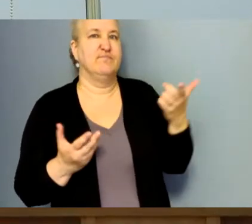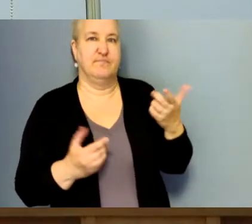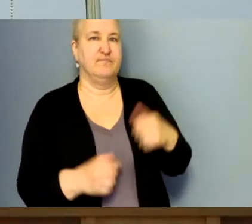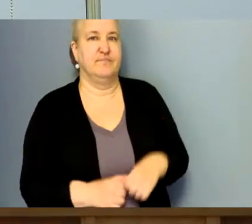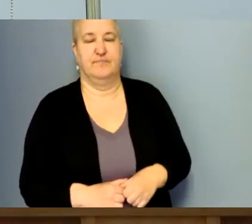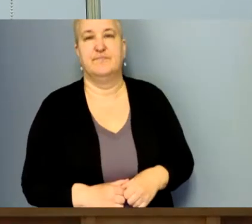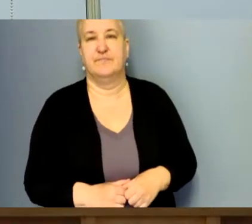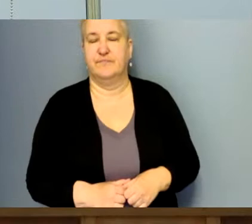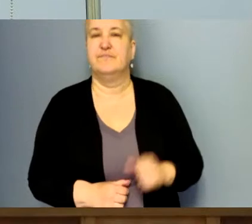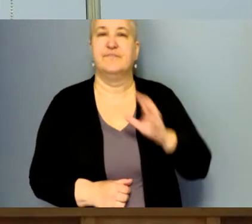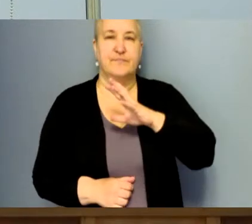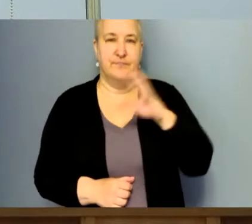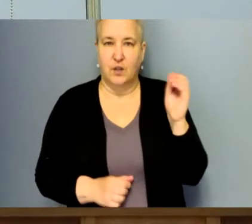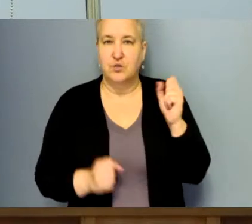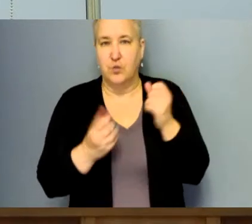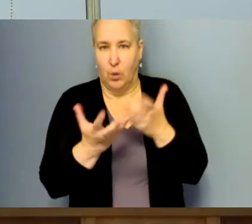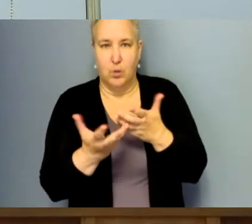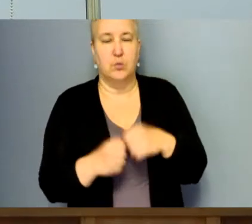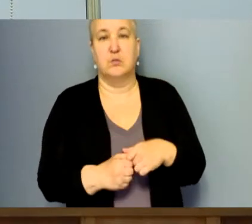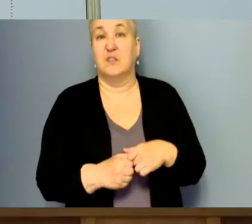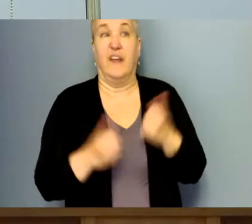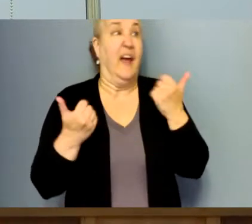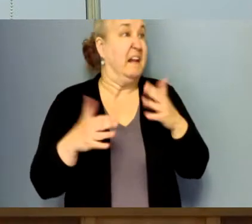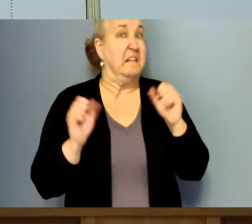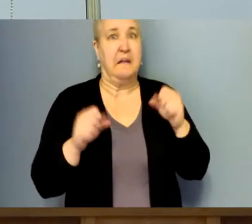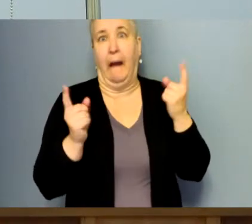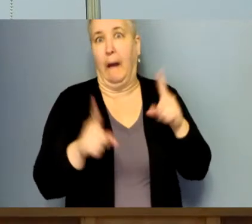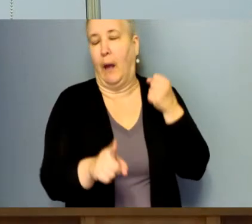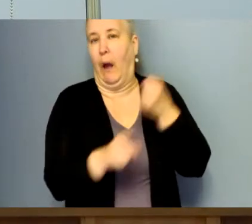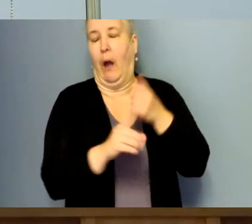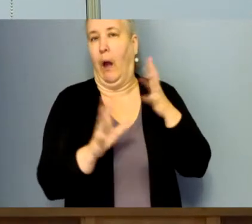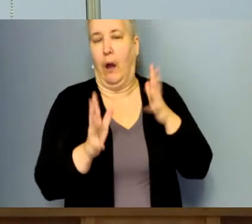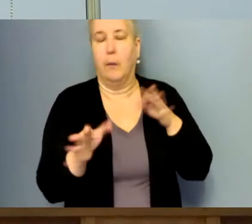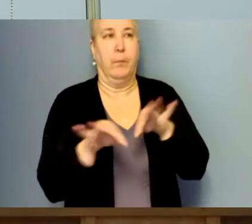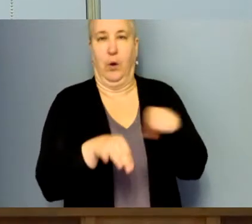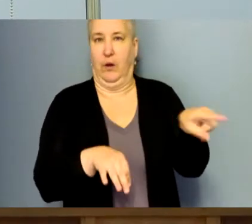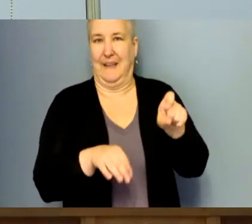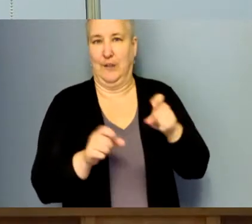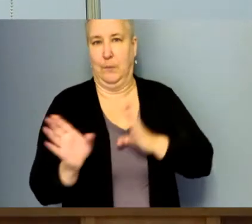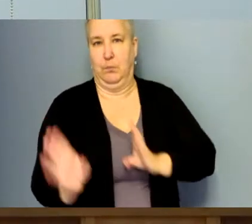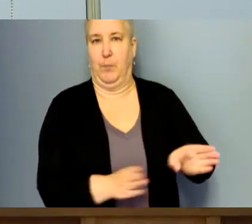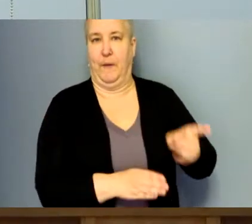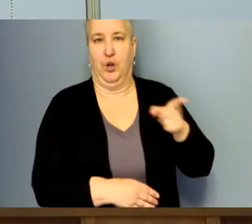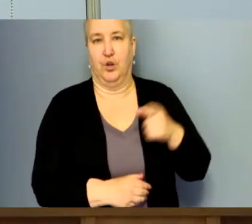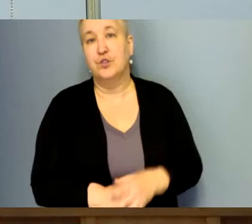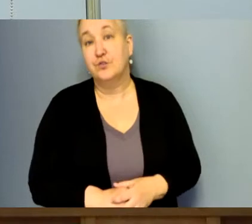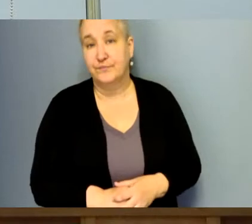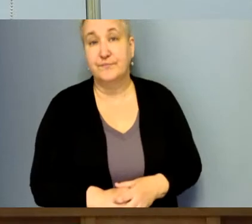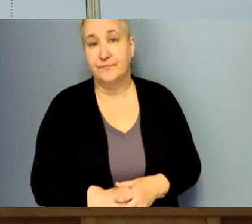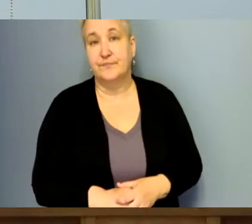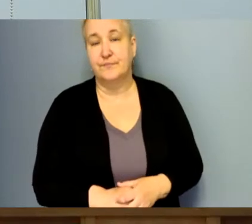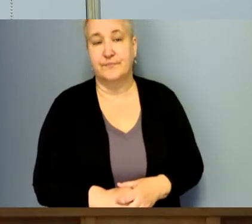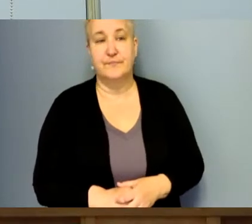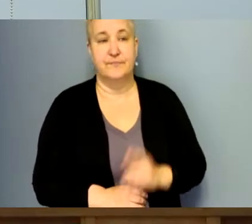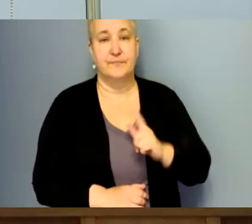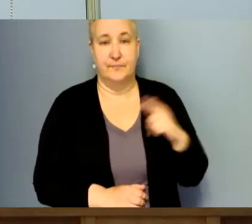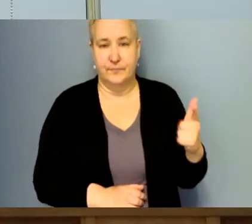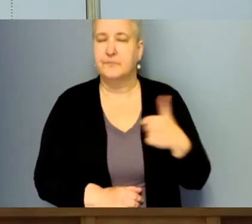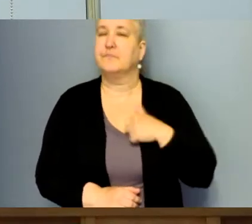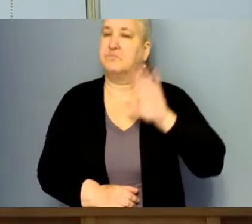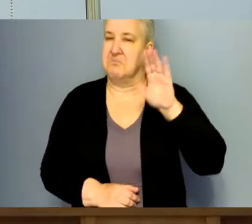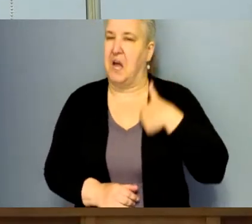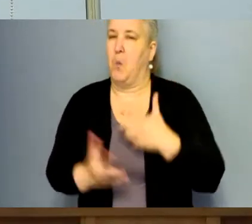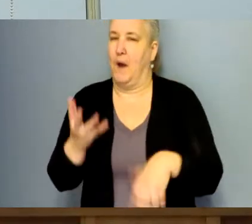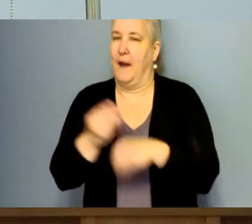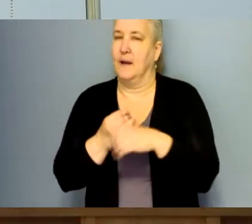And there, it's anything that can happen, they need to be prepared for. So, you want to add anything, or? Well, I do have something I wanted